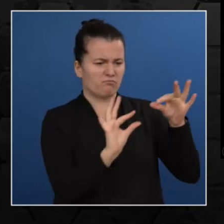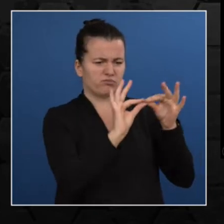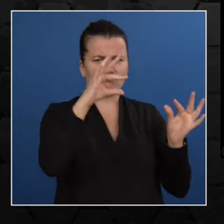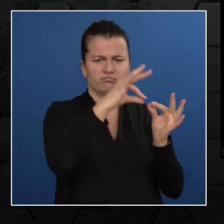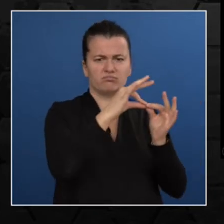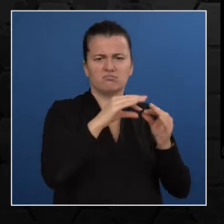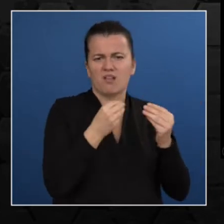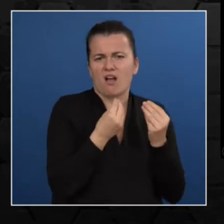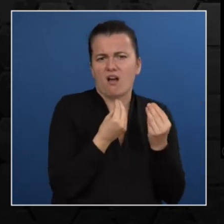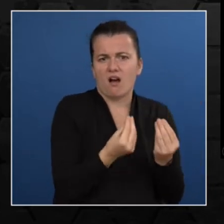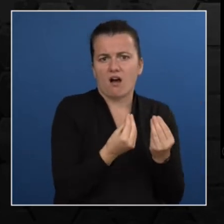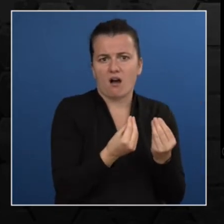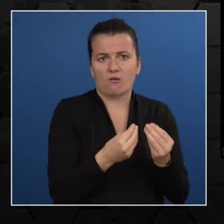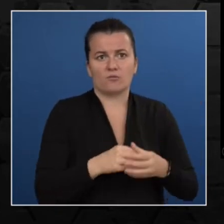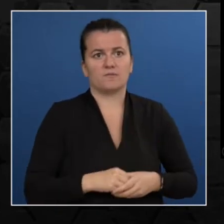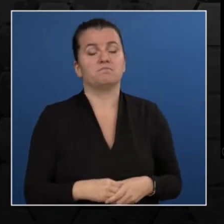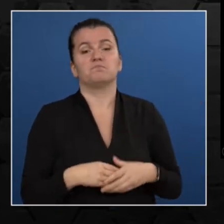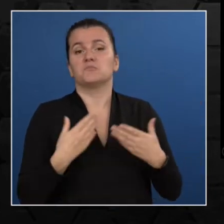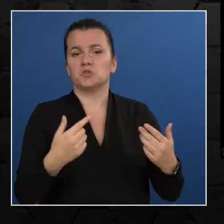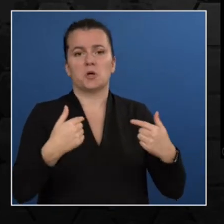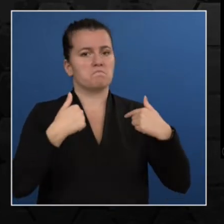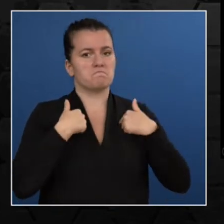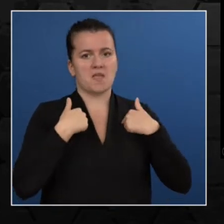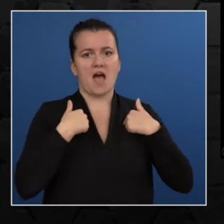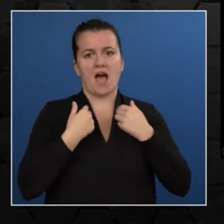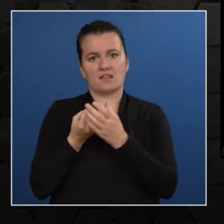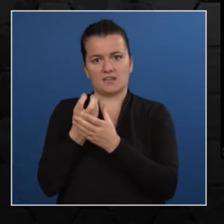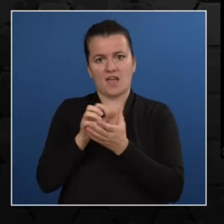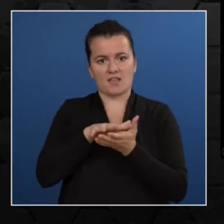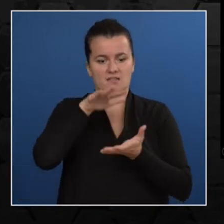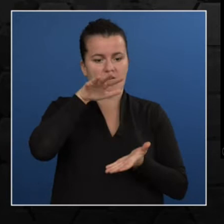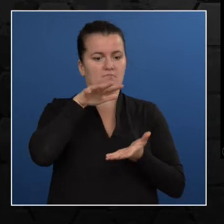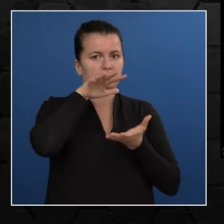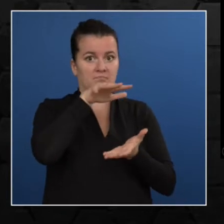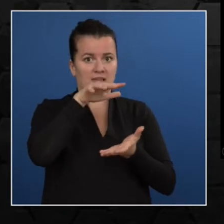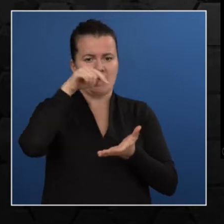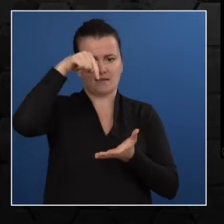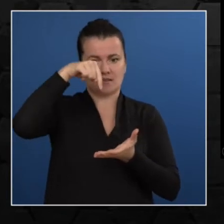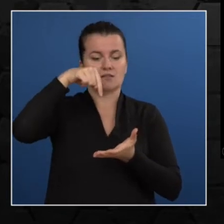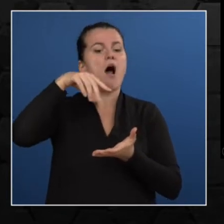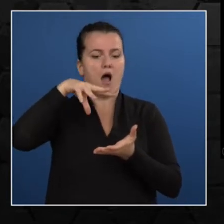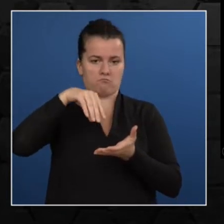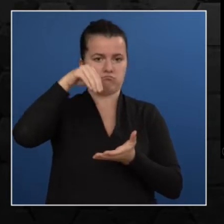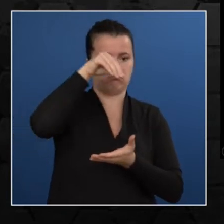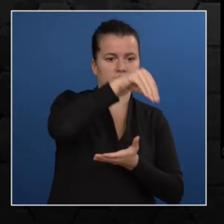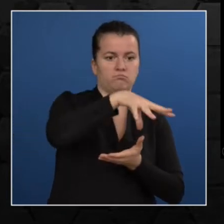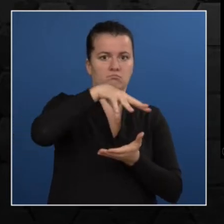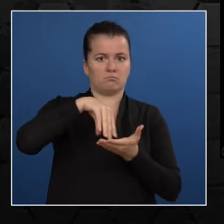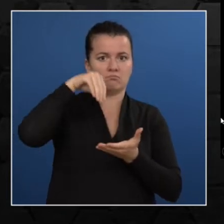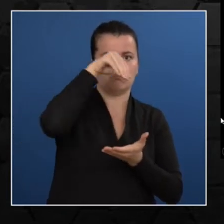said, you choose your data model and you just drag and drop, as simple as that.